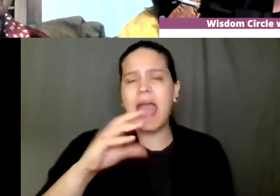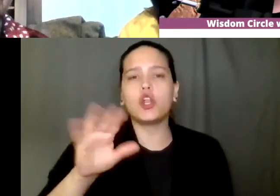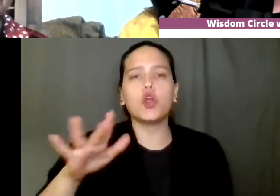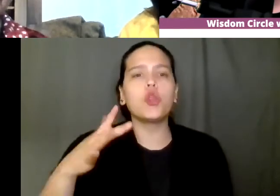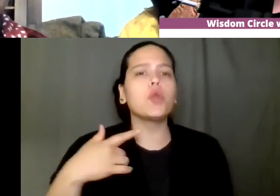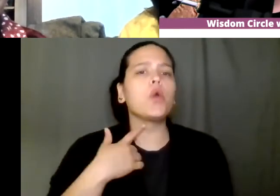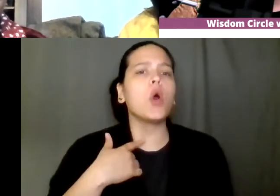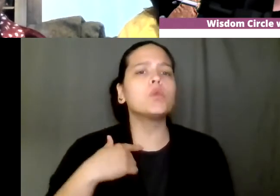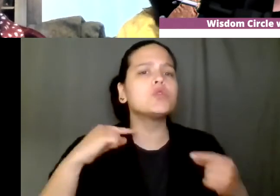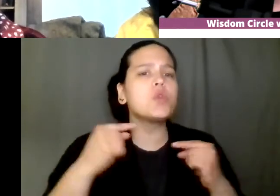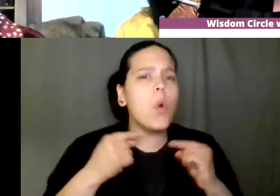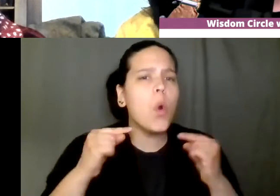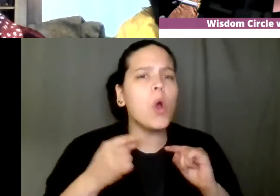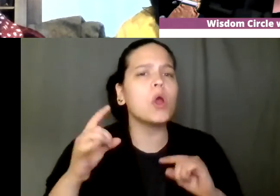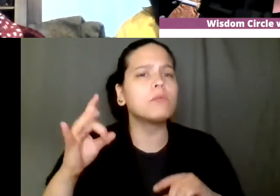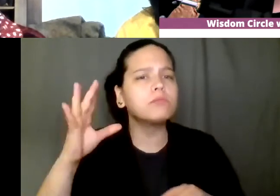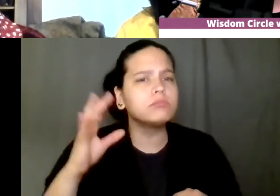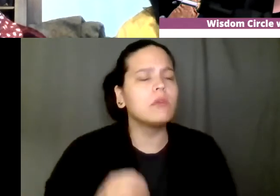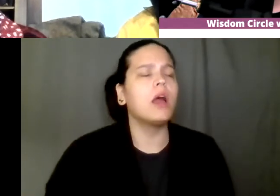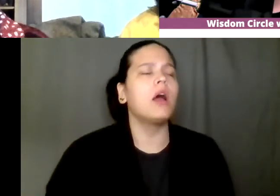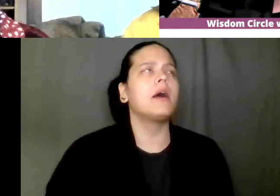completely sore, and